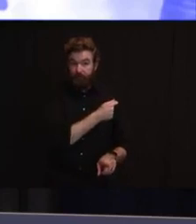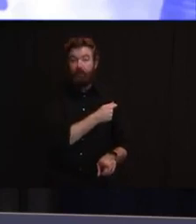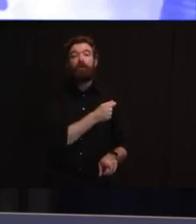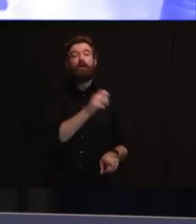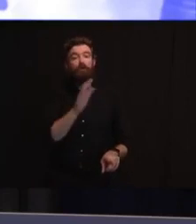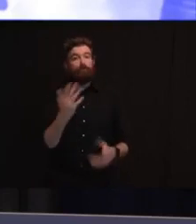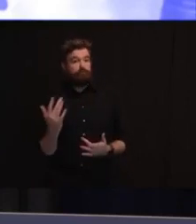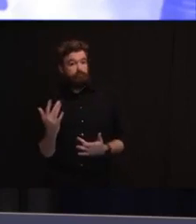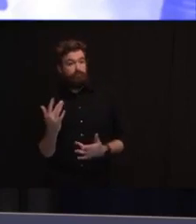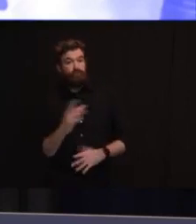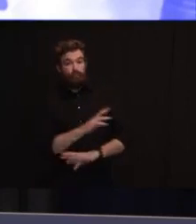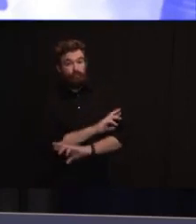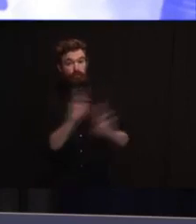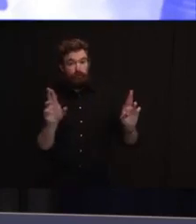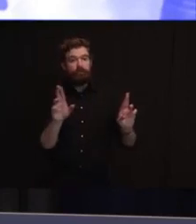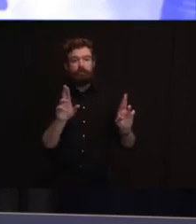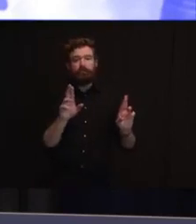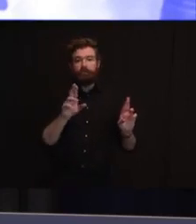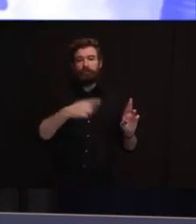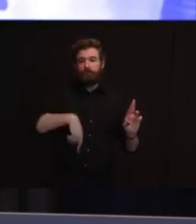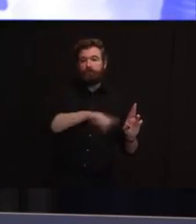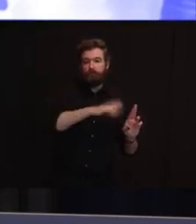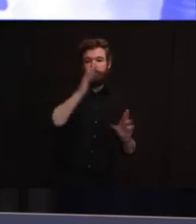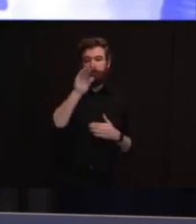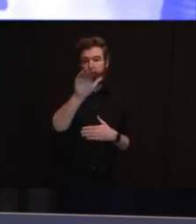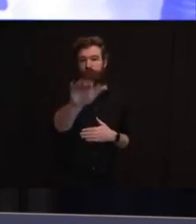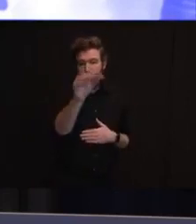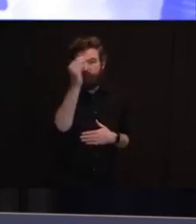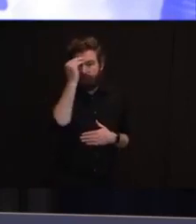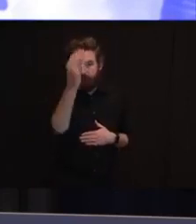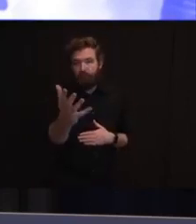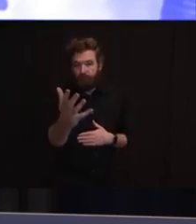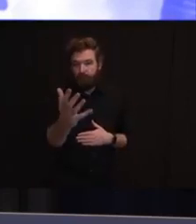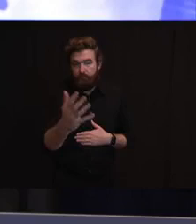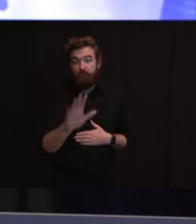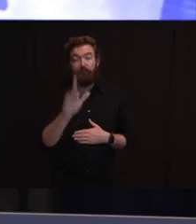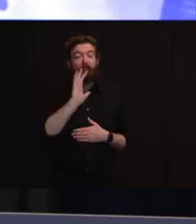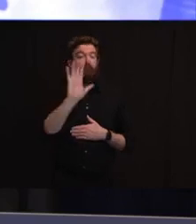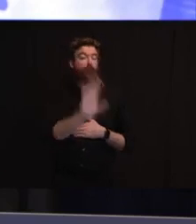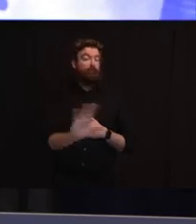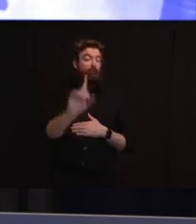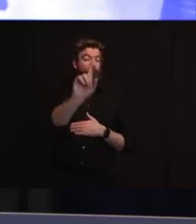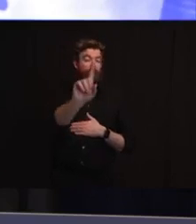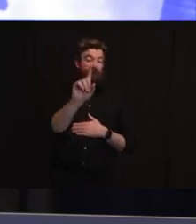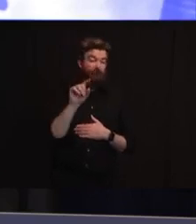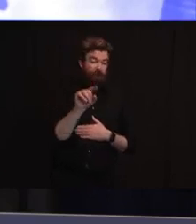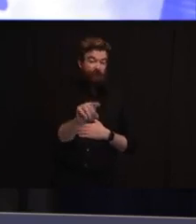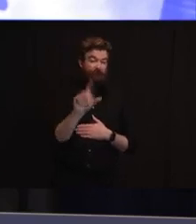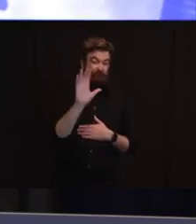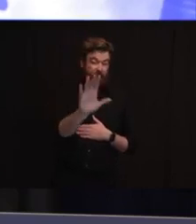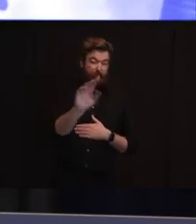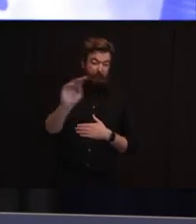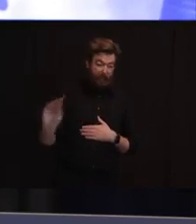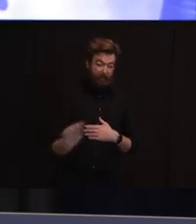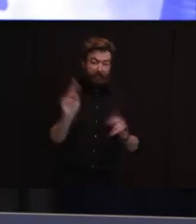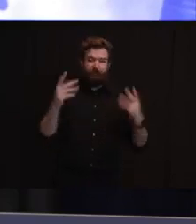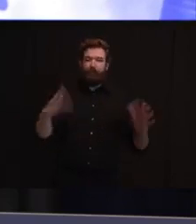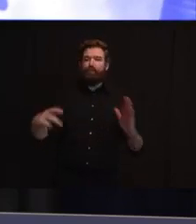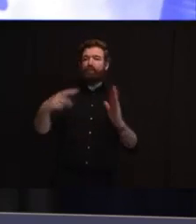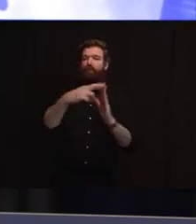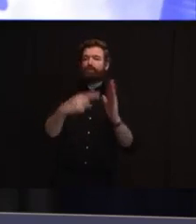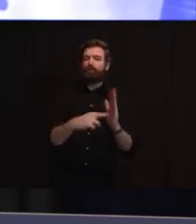appointments. More than 1.5 million individuals have pre-registered in the New